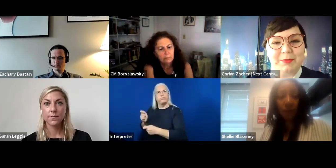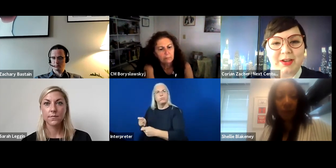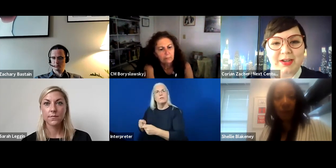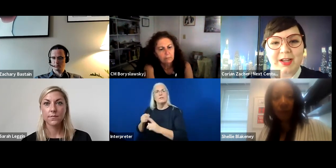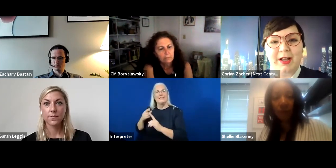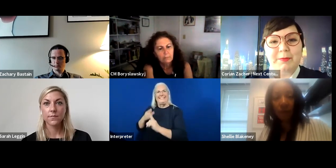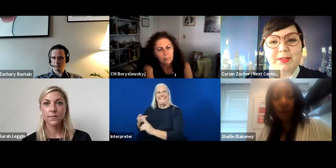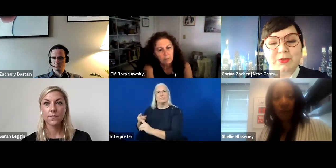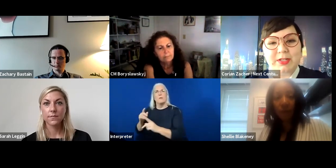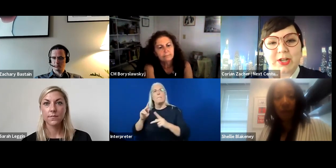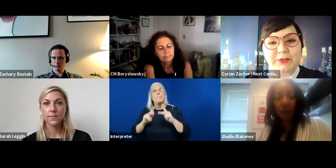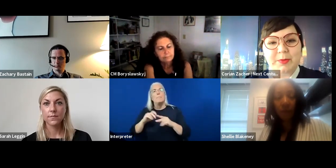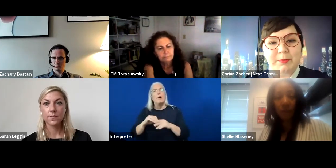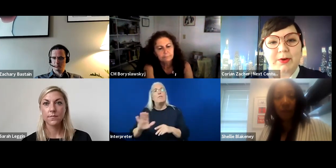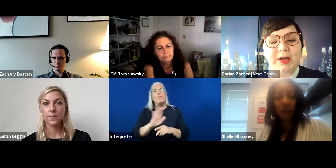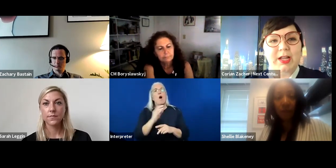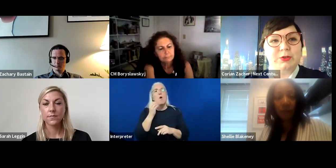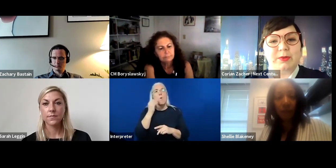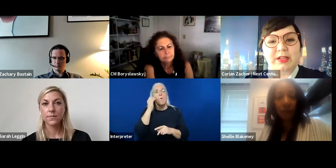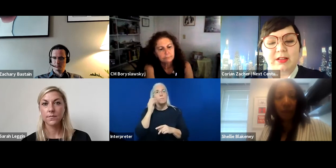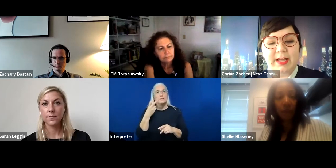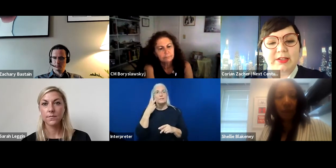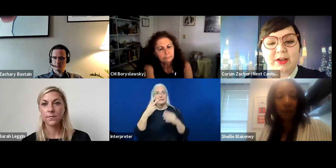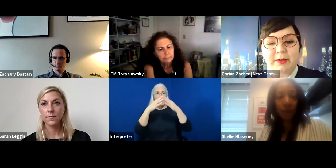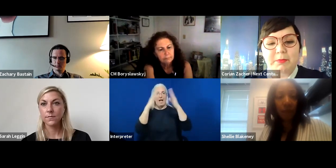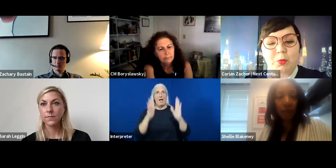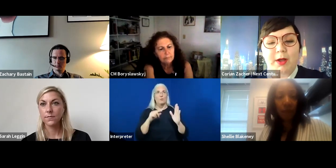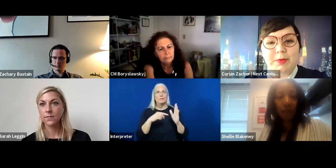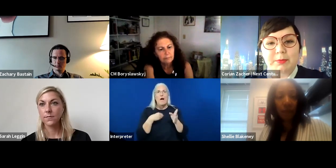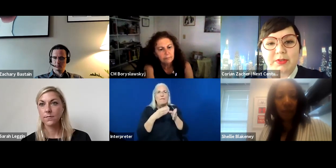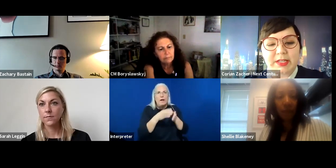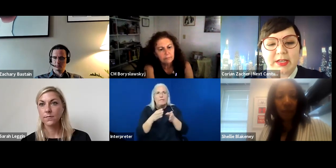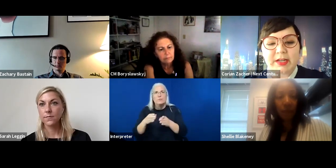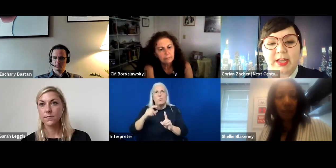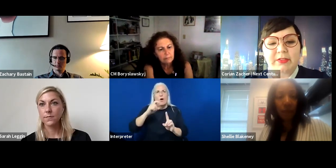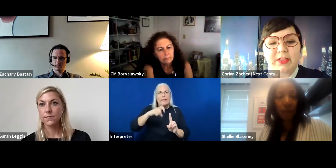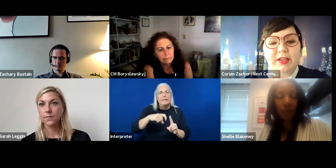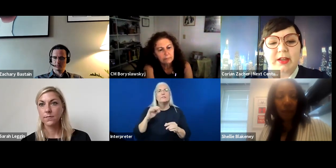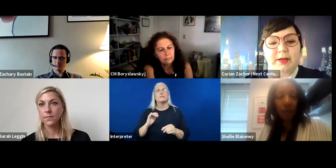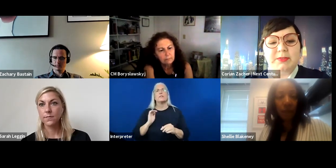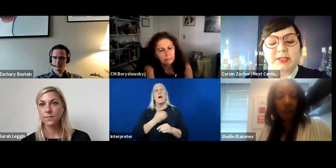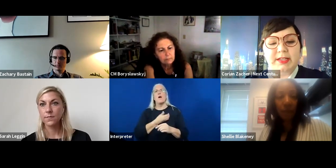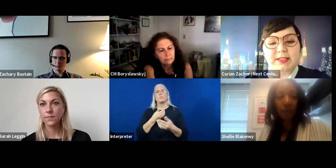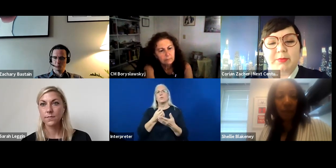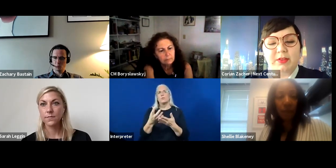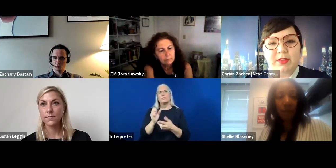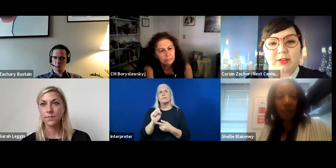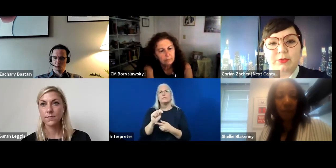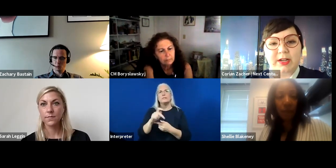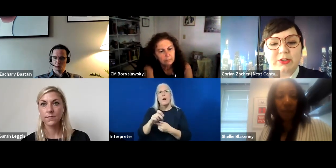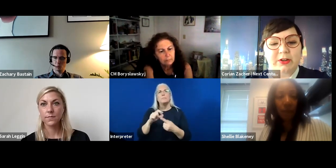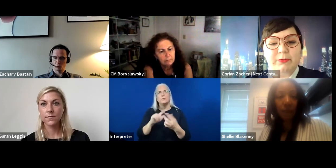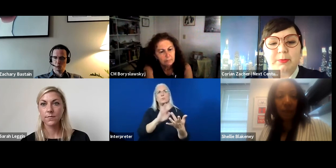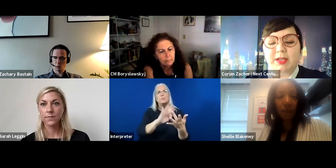first step there is to reach out to people, to really collect what people need, and then to take steps in